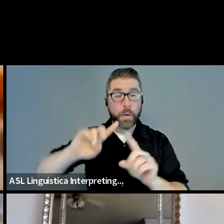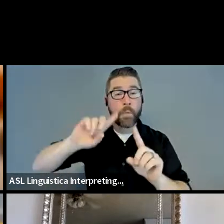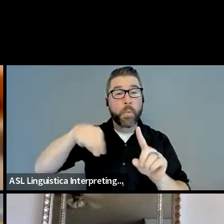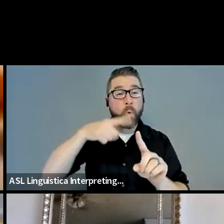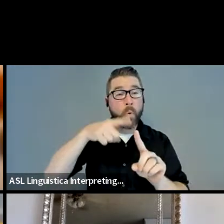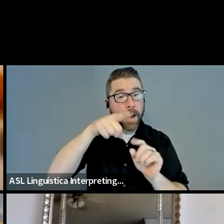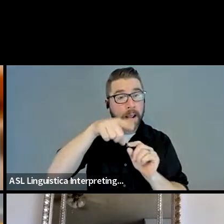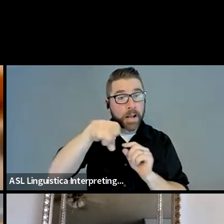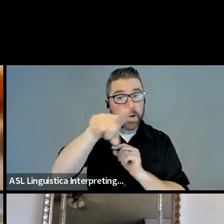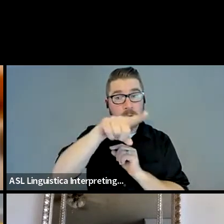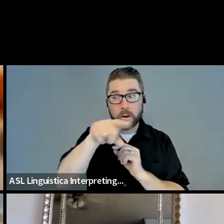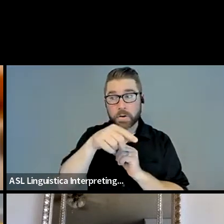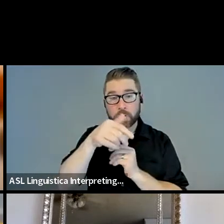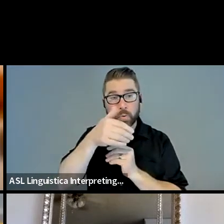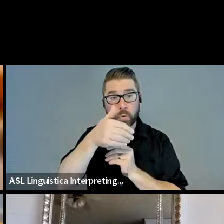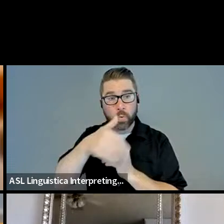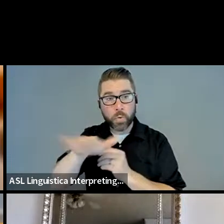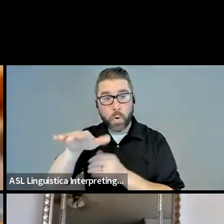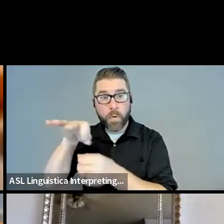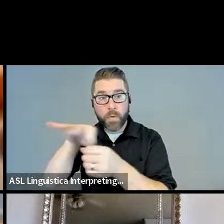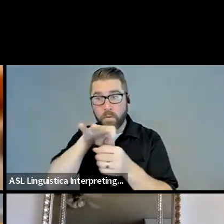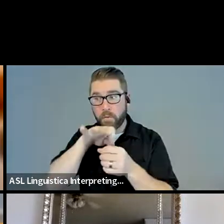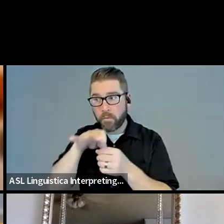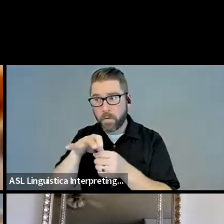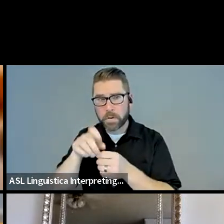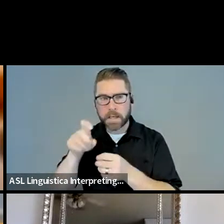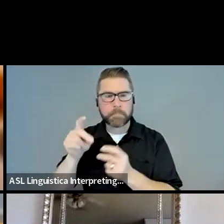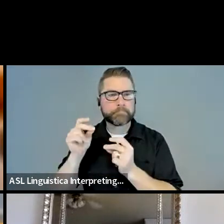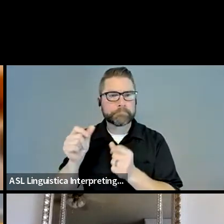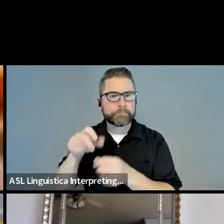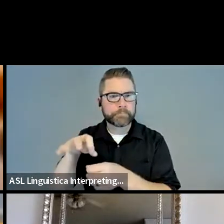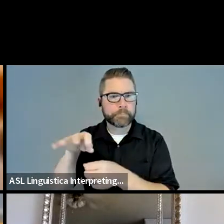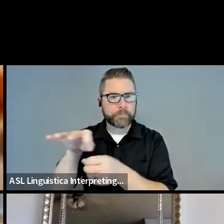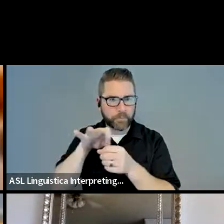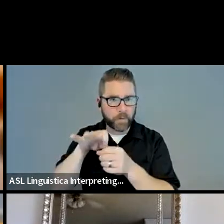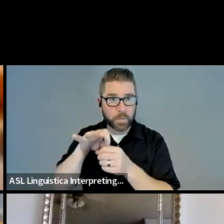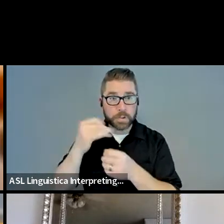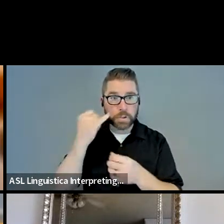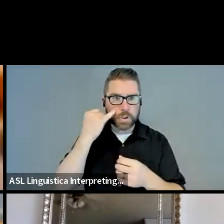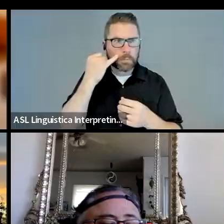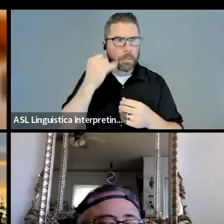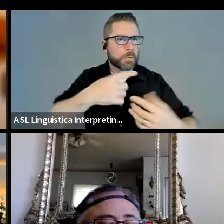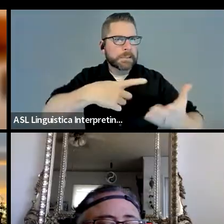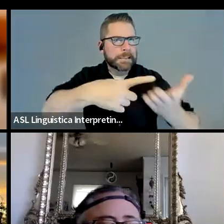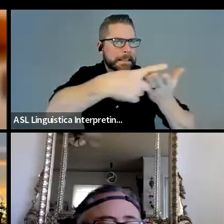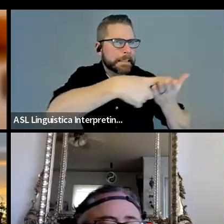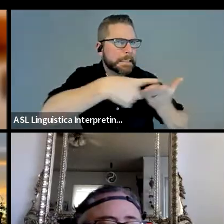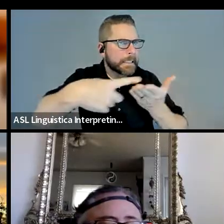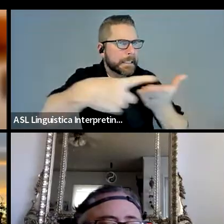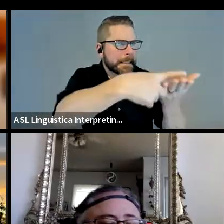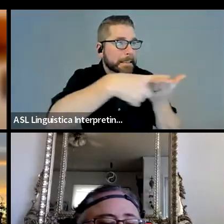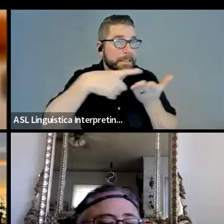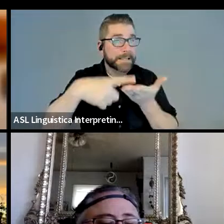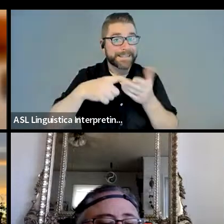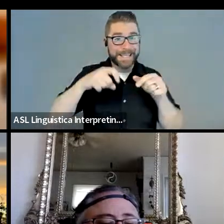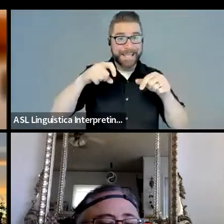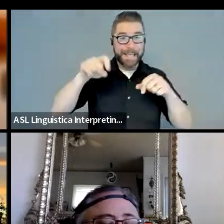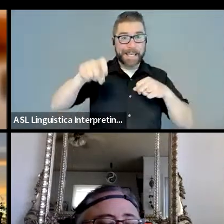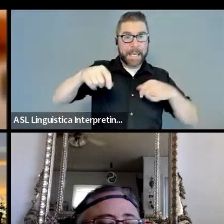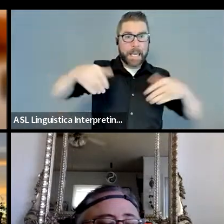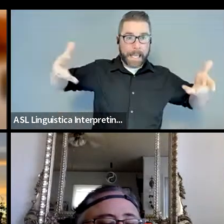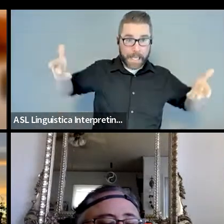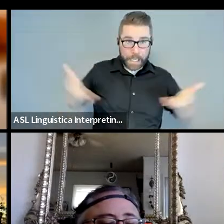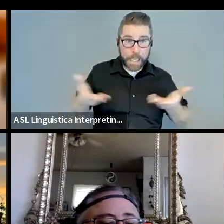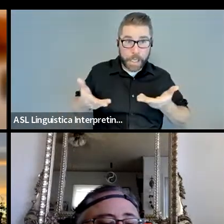more questions or comments to be had, to have that in the main room so that all the CSC can benefit from that conversation and